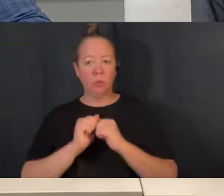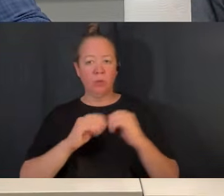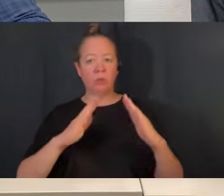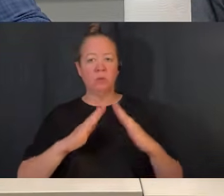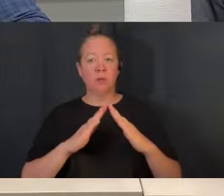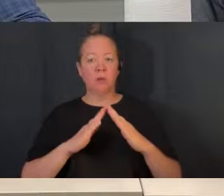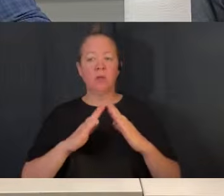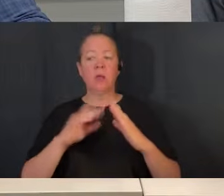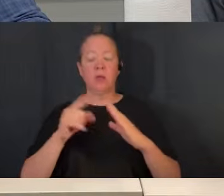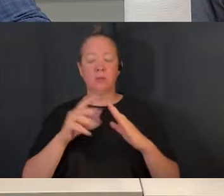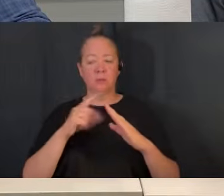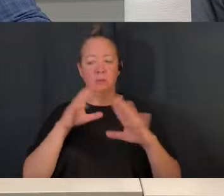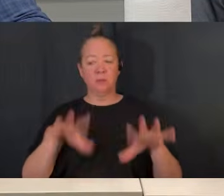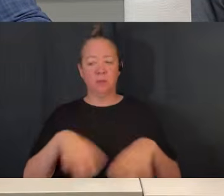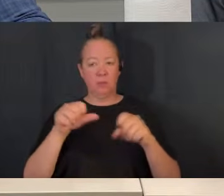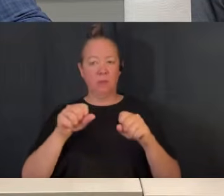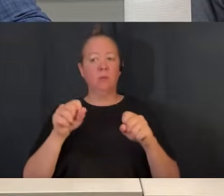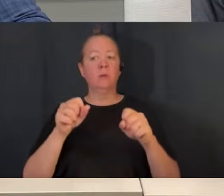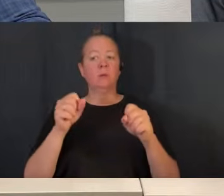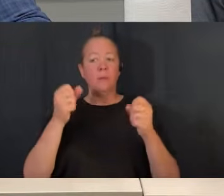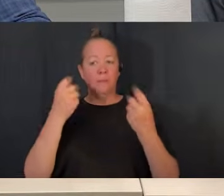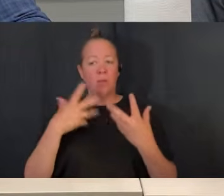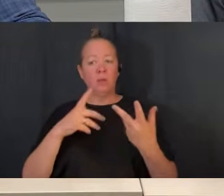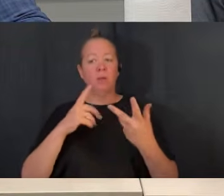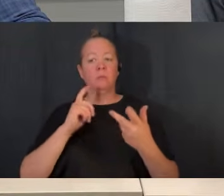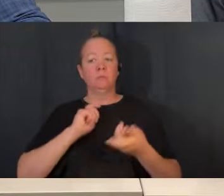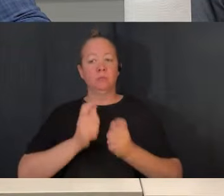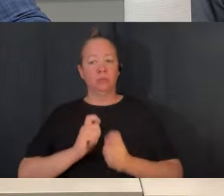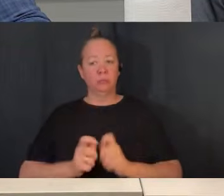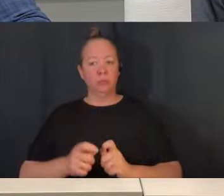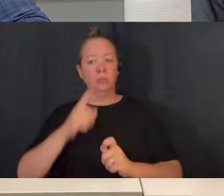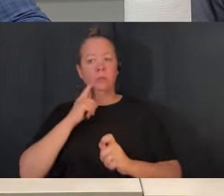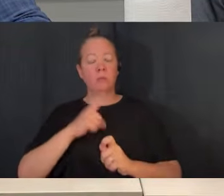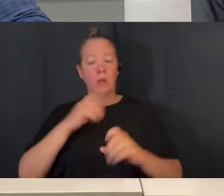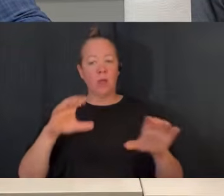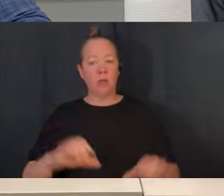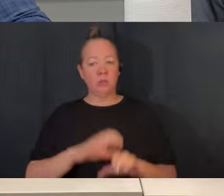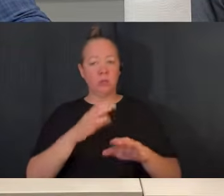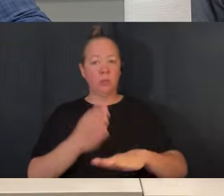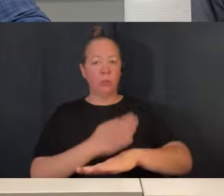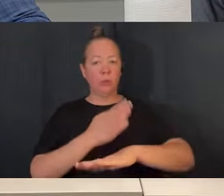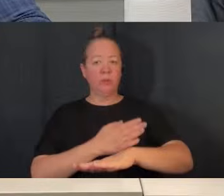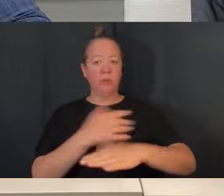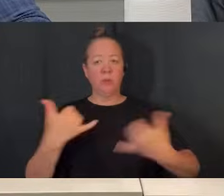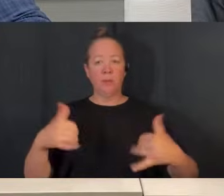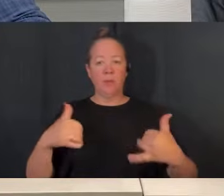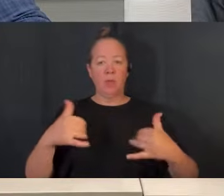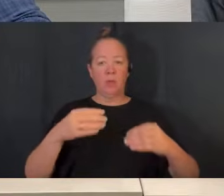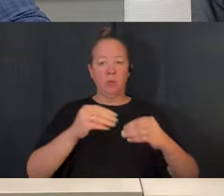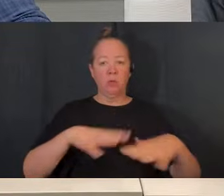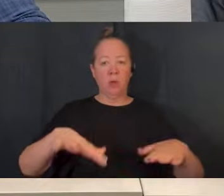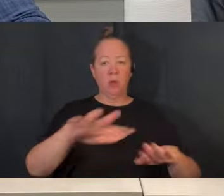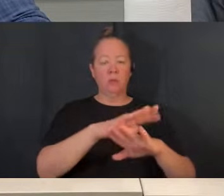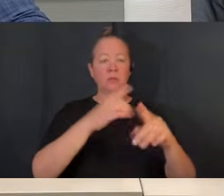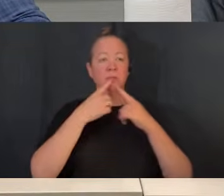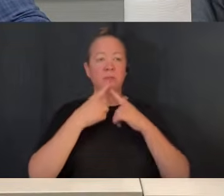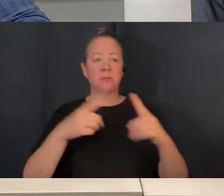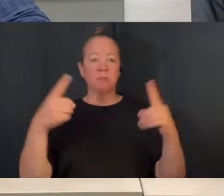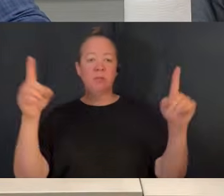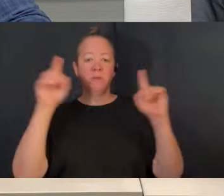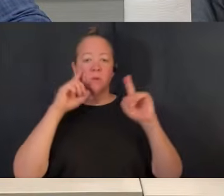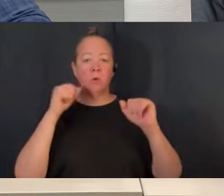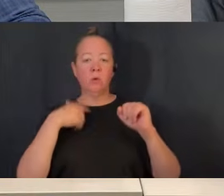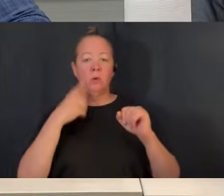several corrective actions. These include improvements to the playground, successful completion of the county inspection for the swimming